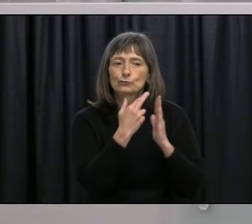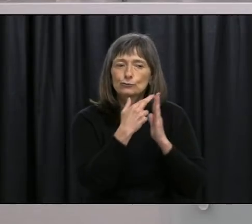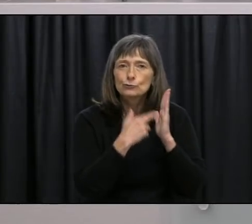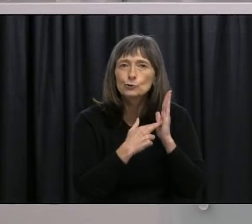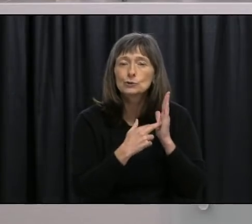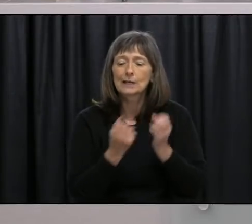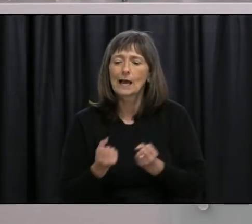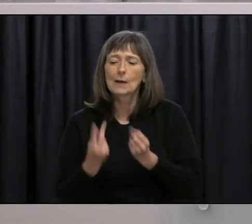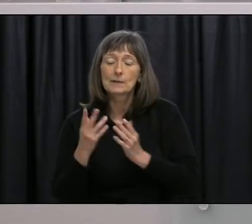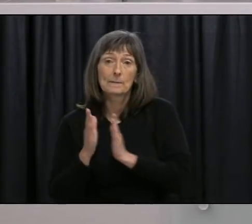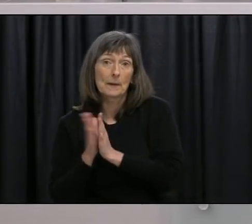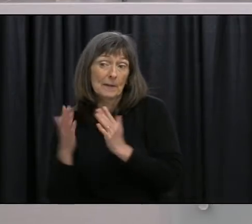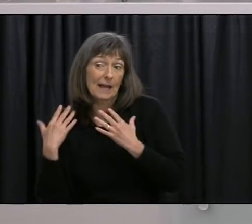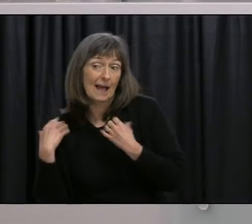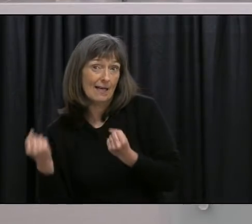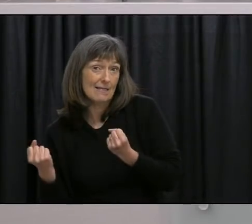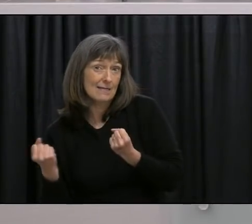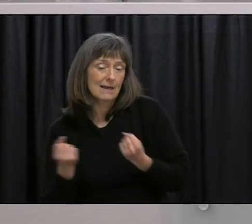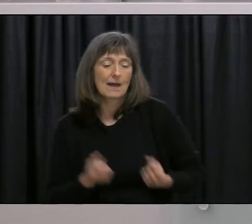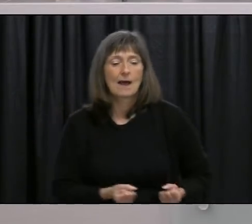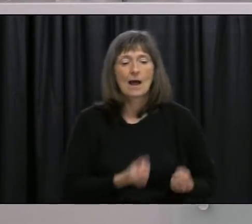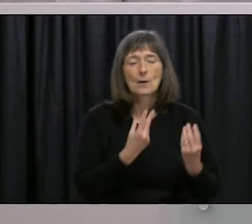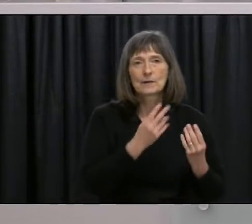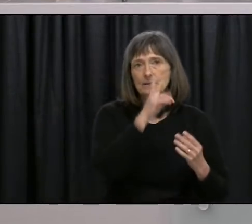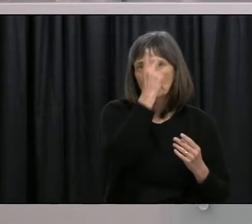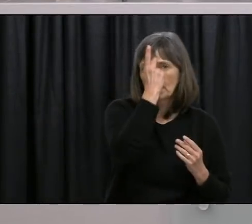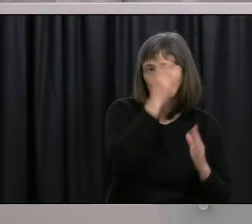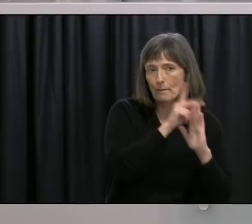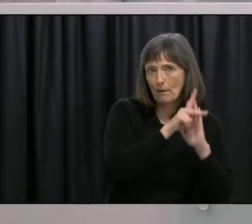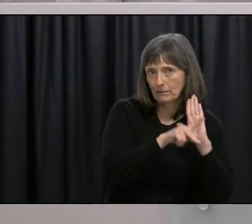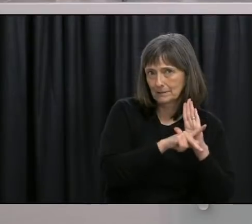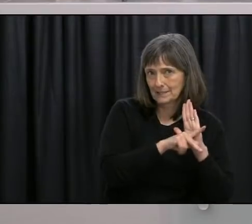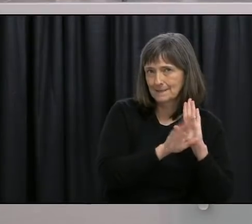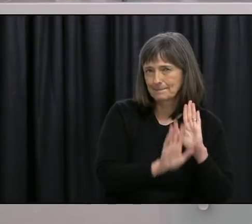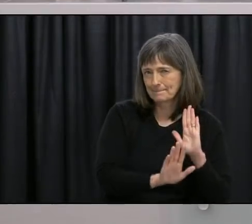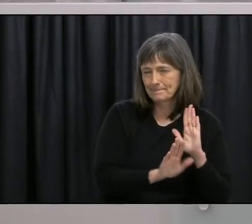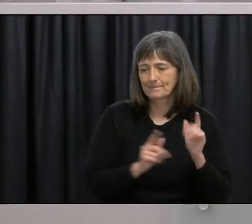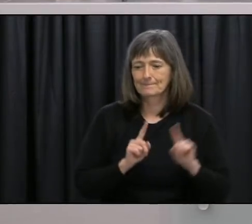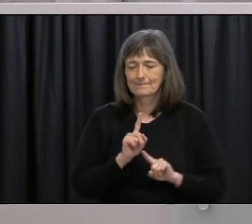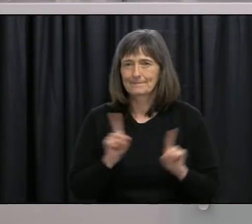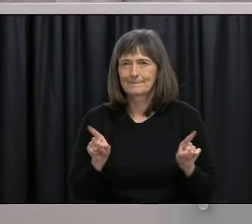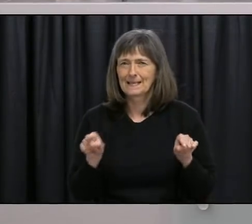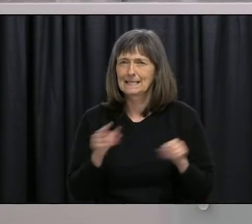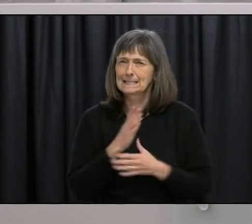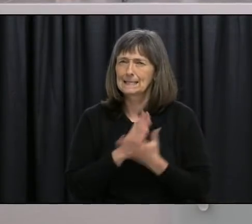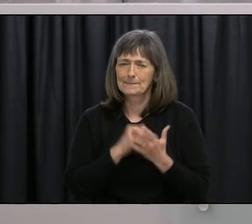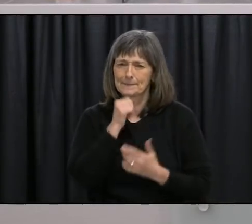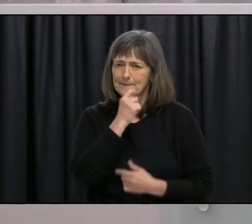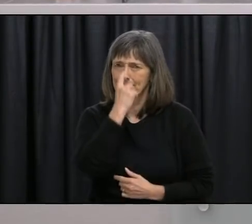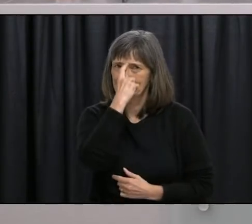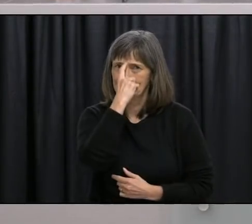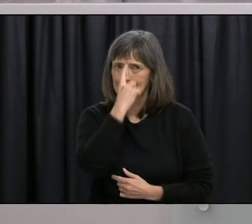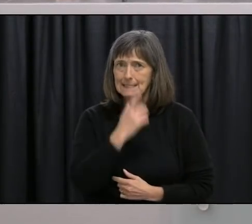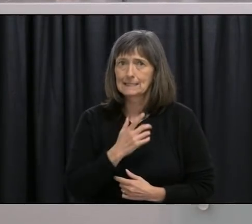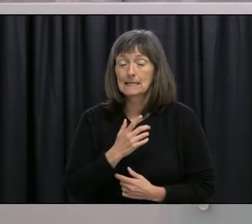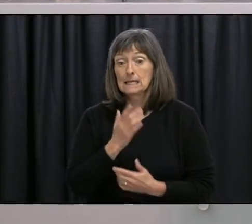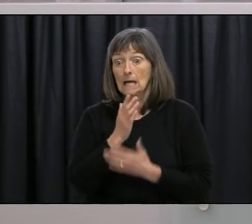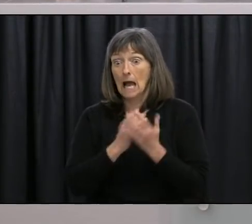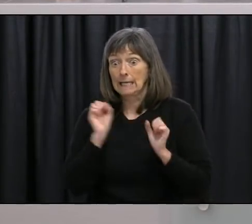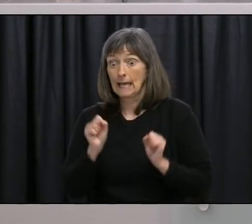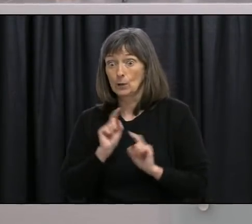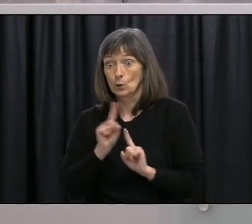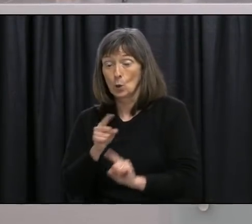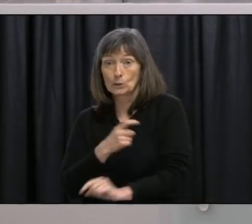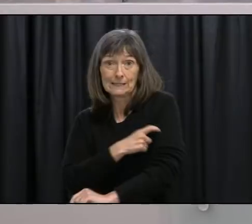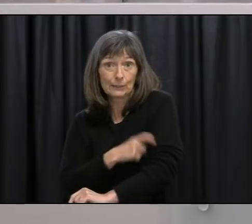public health and how much of it is political and policy. Because when you look at some of them, it's not always making sense that I can go and get a tattoo now, but